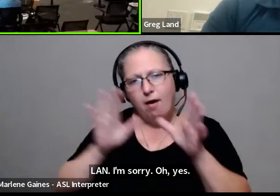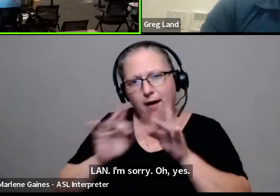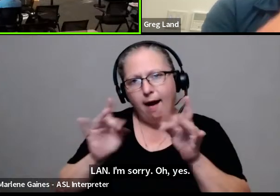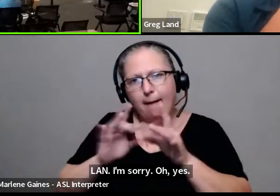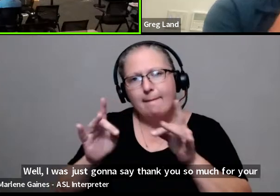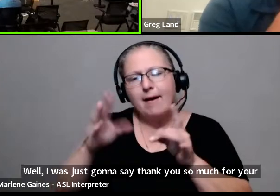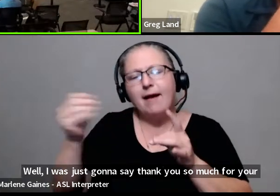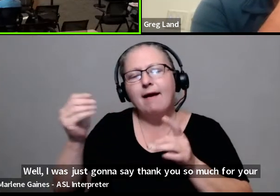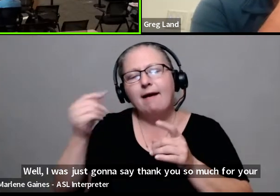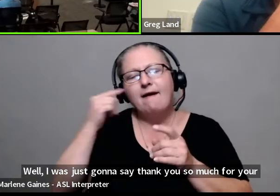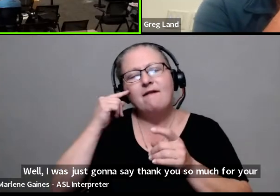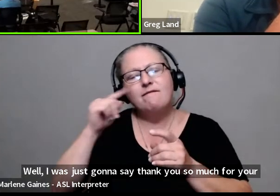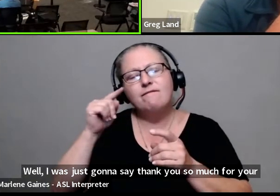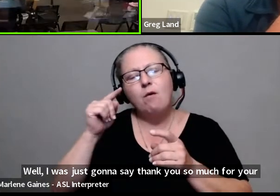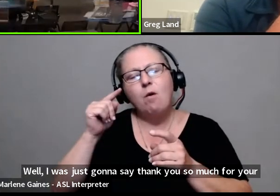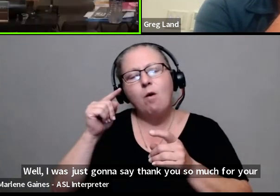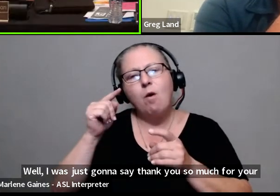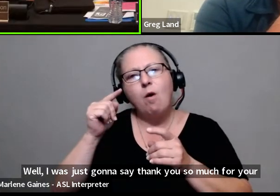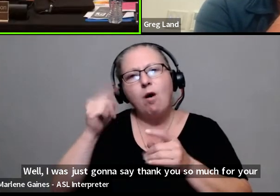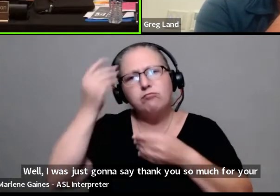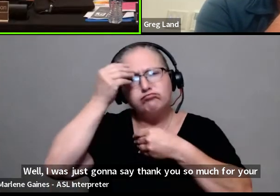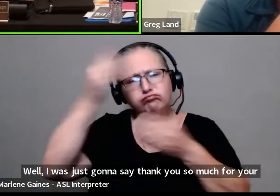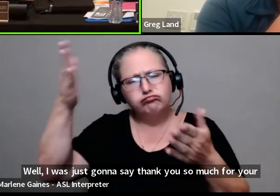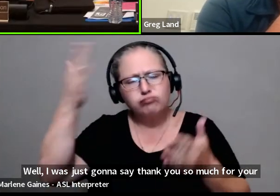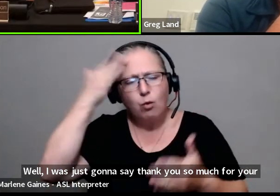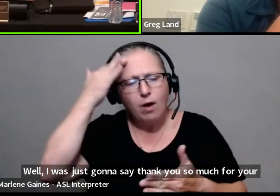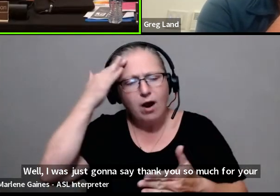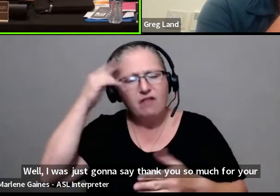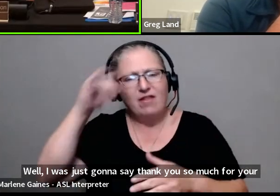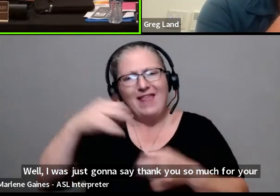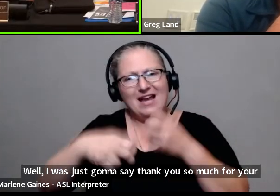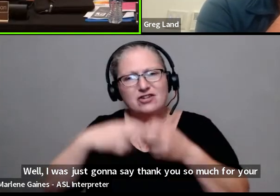comments and for raising awareness on this issue and for being